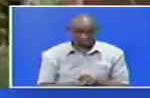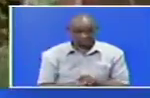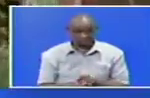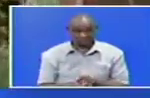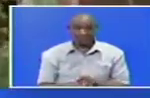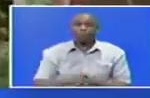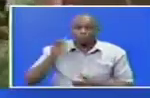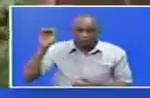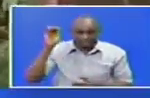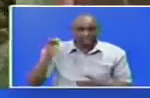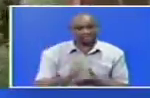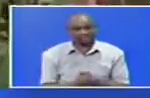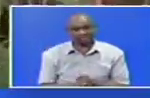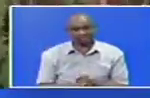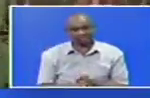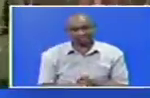Asubuhi.